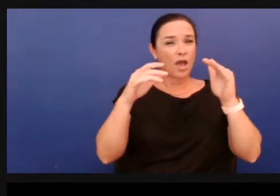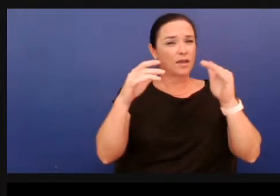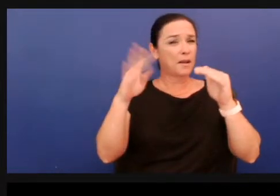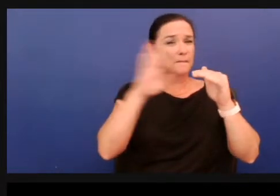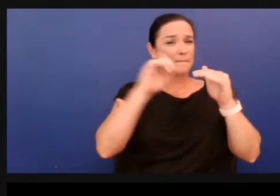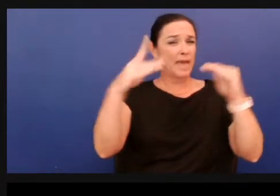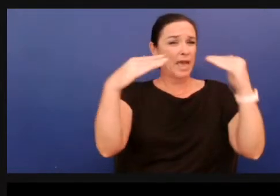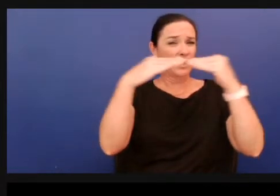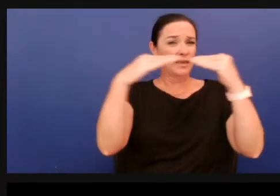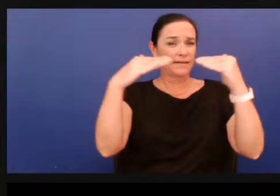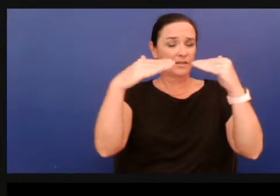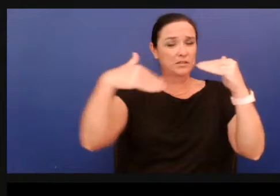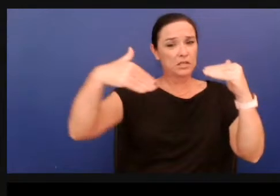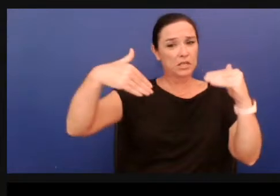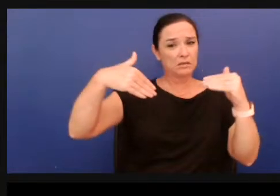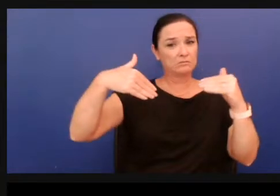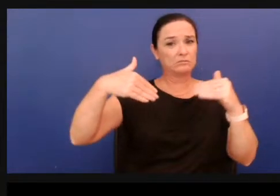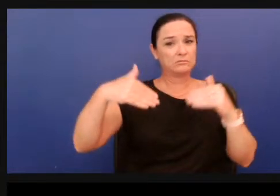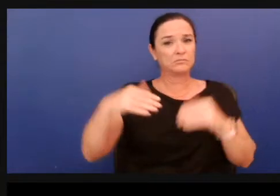previous